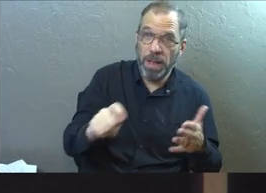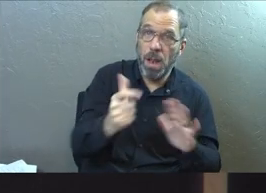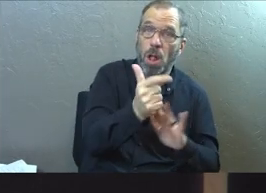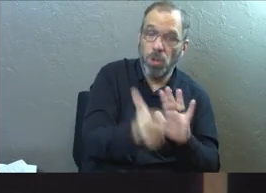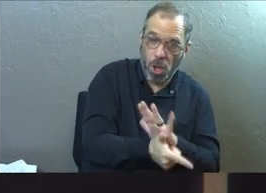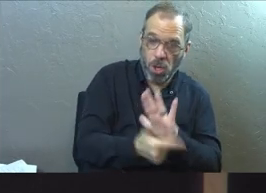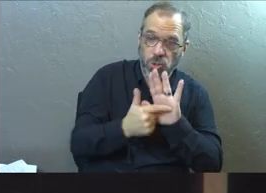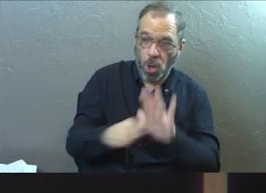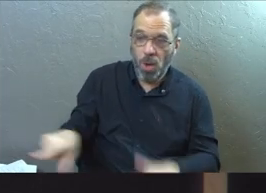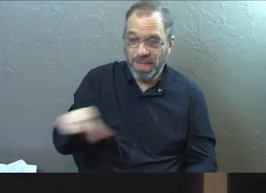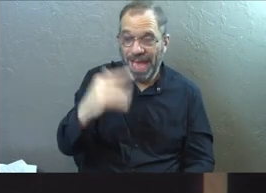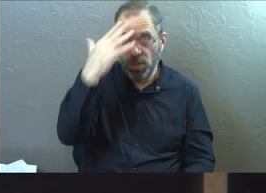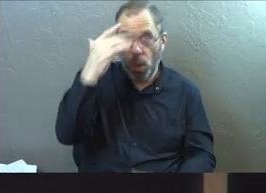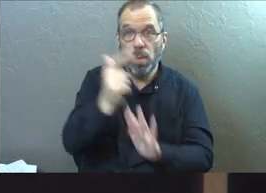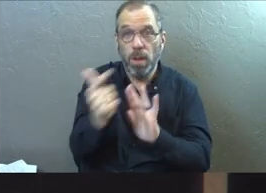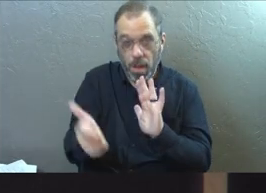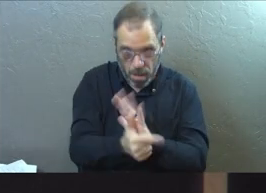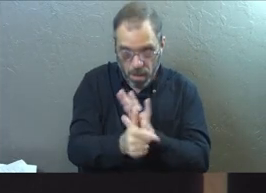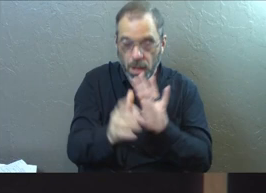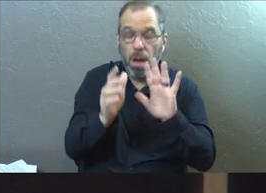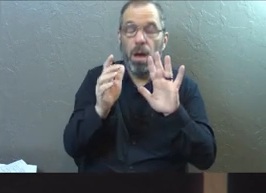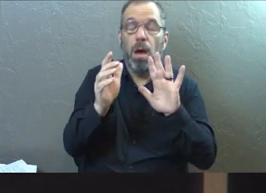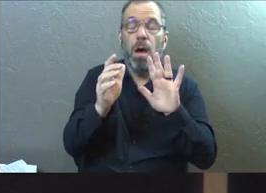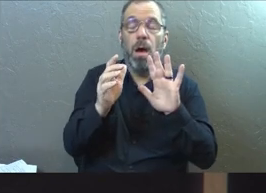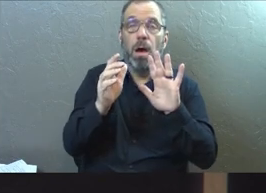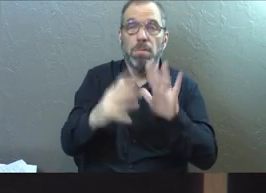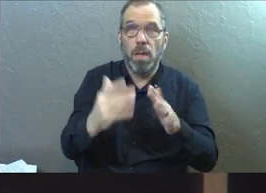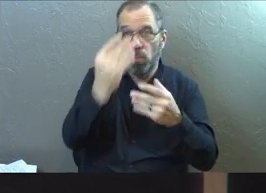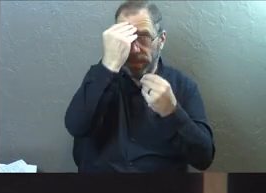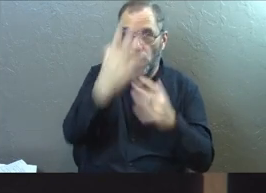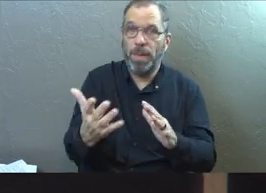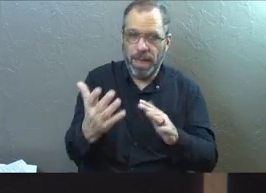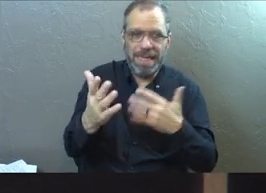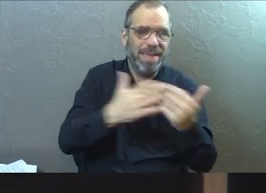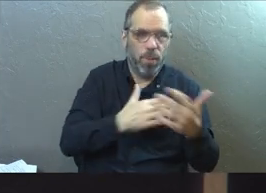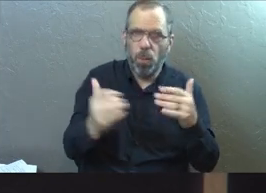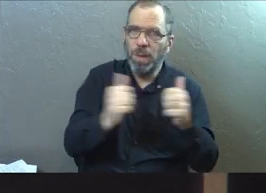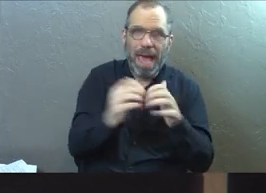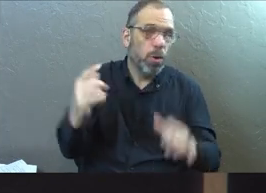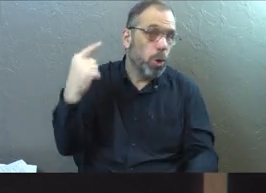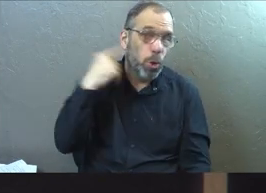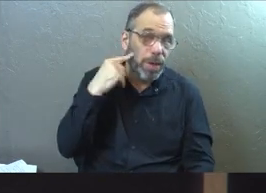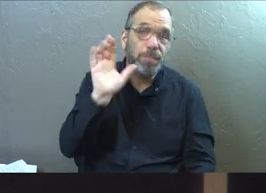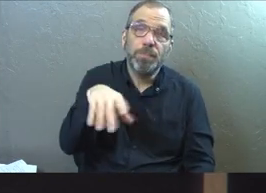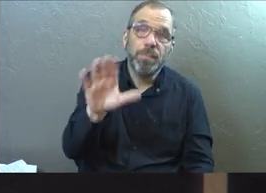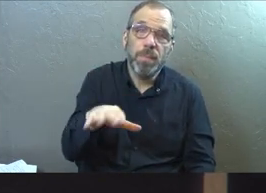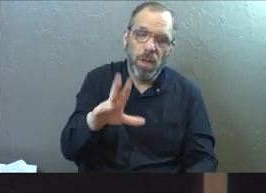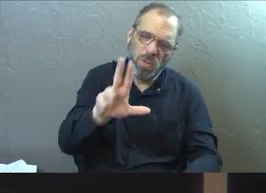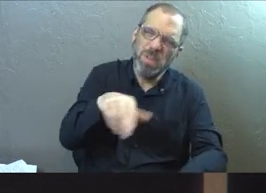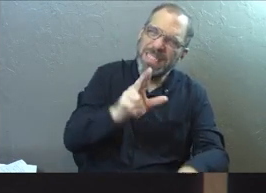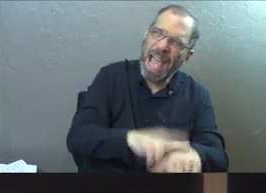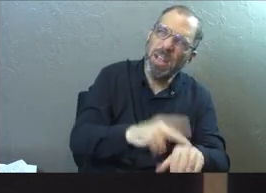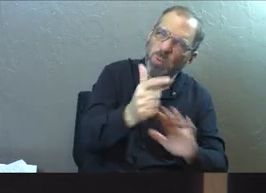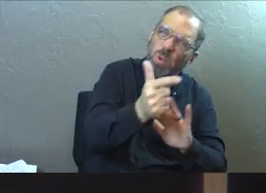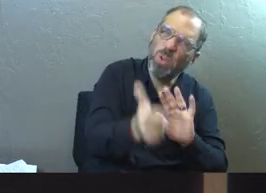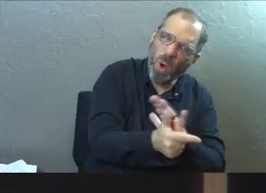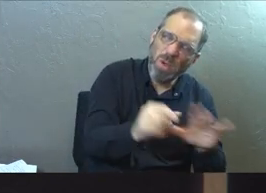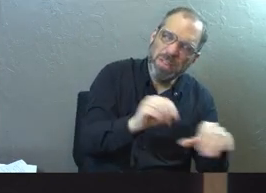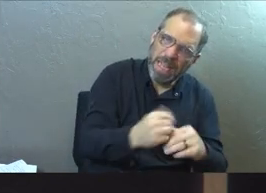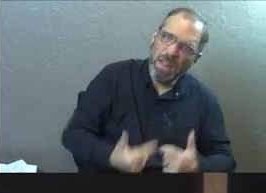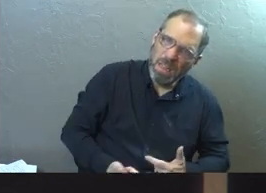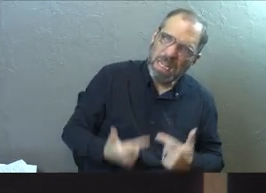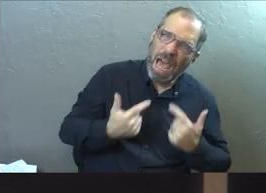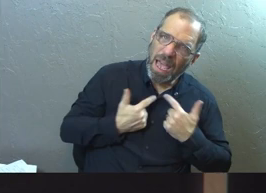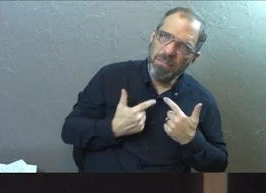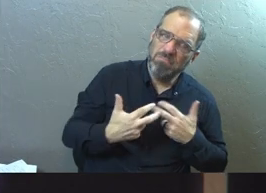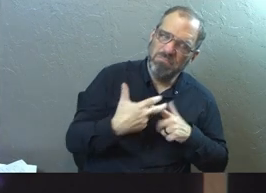show that they know his law when they instinctively obey it, even without having heard it. Again, those natural things that God has placed in us in creation